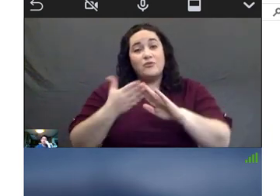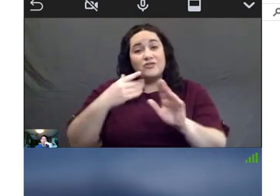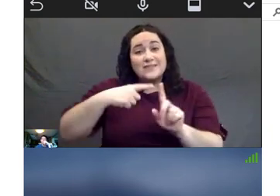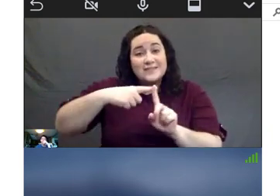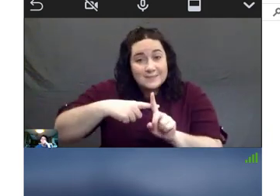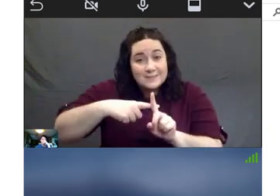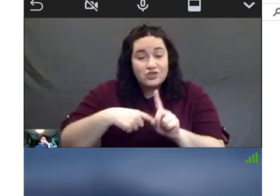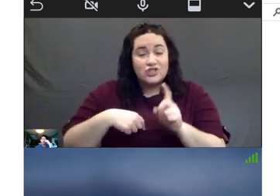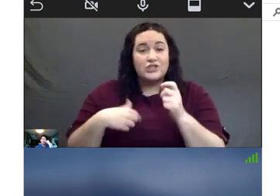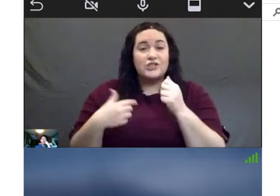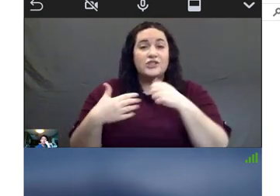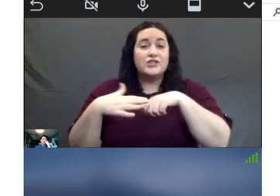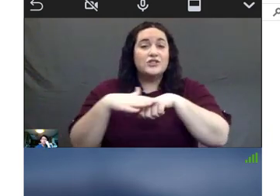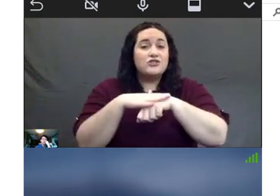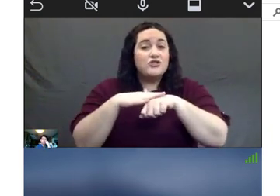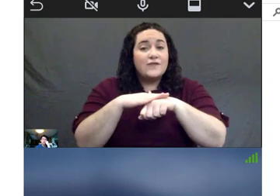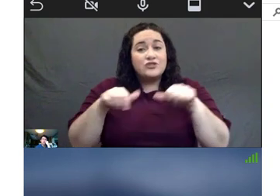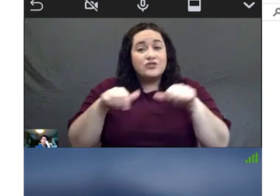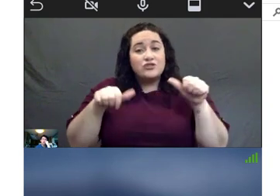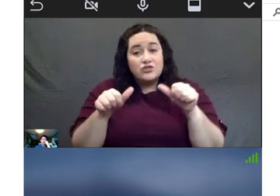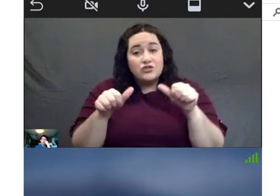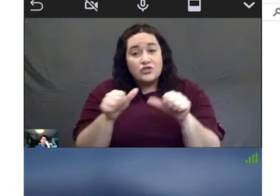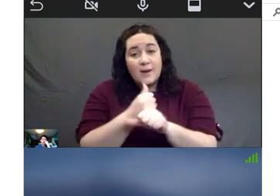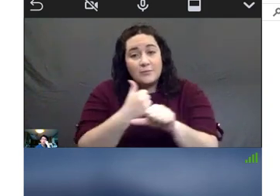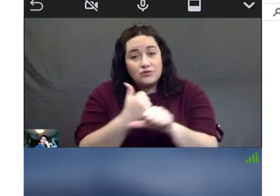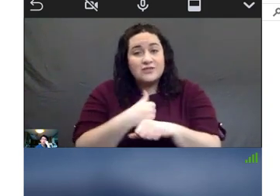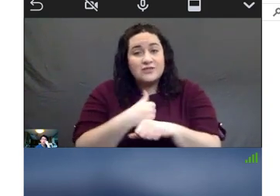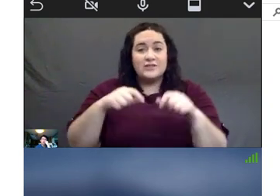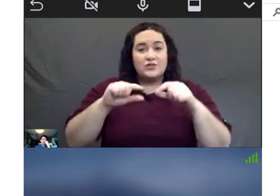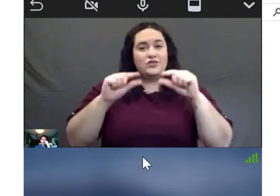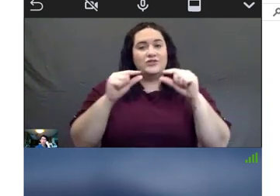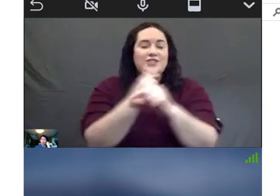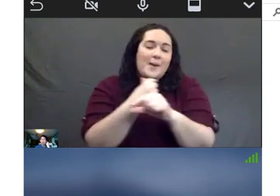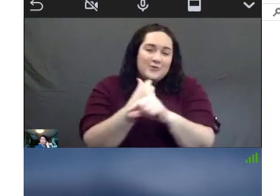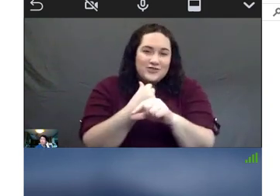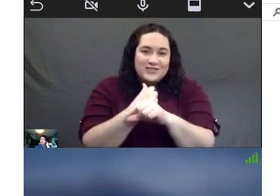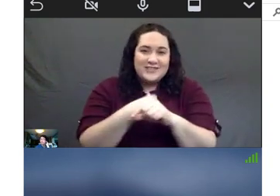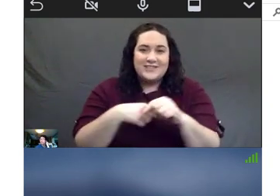So all of these things are important for